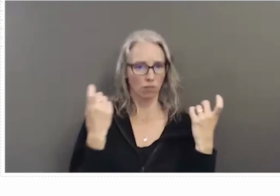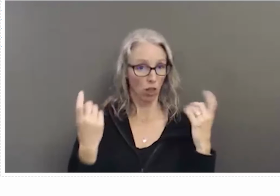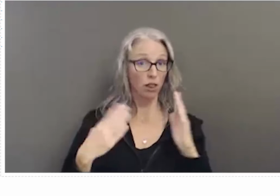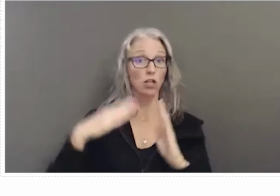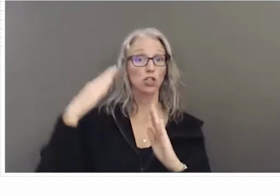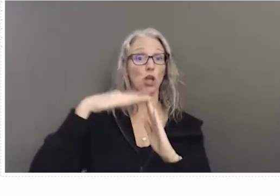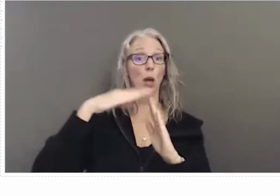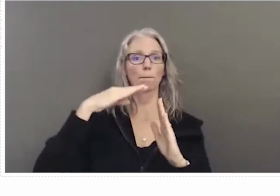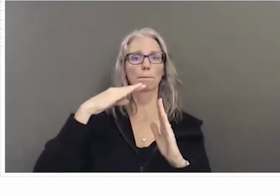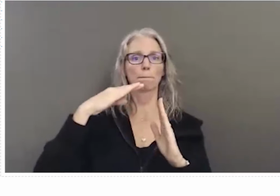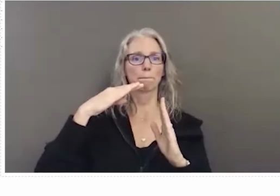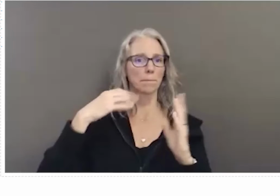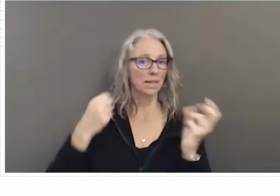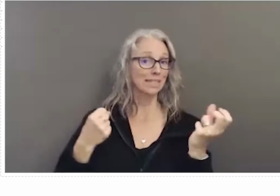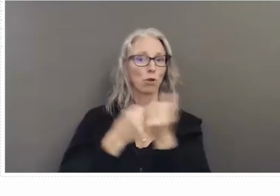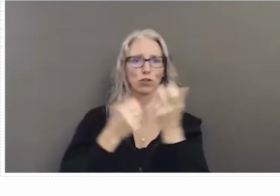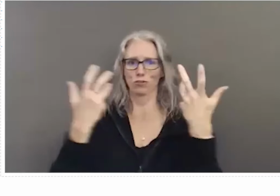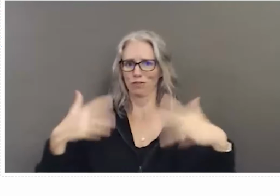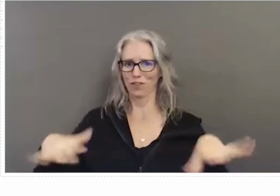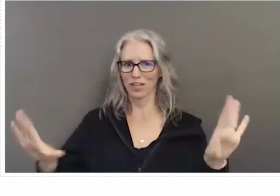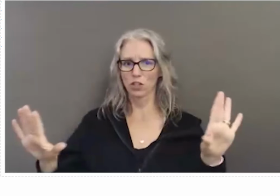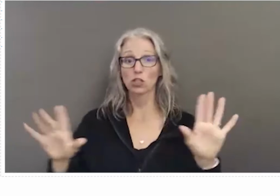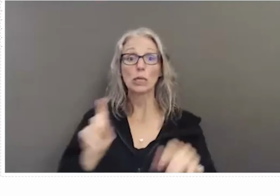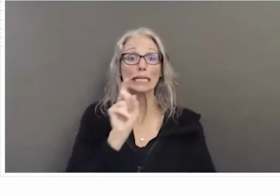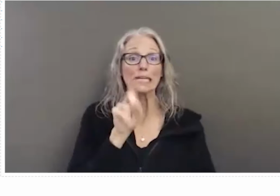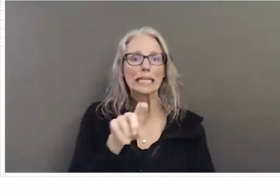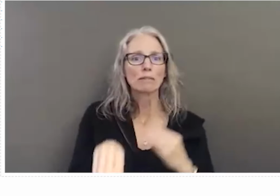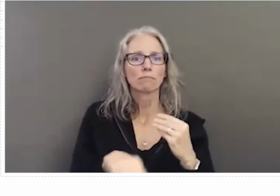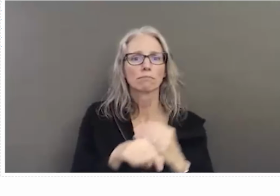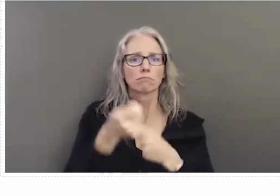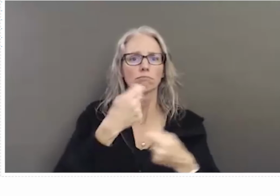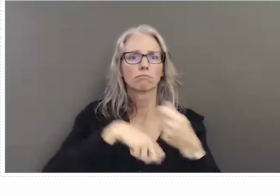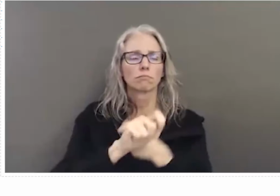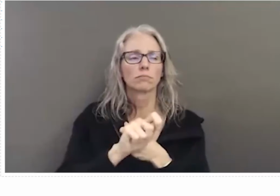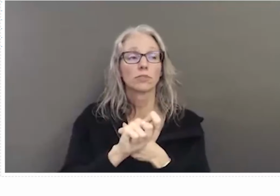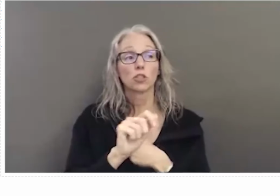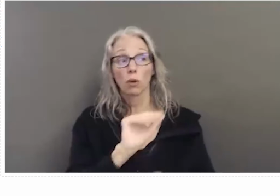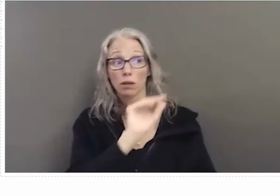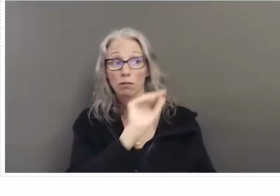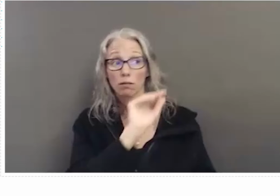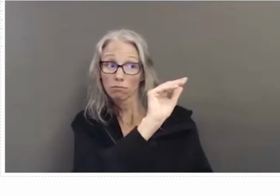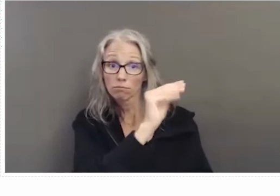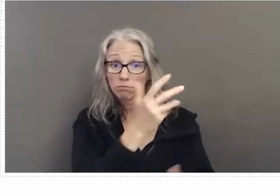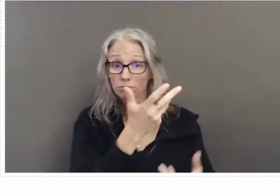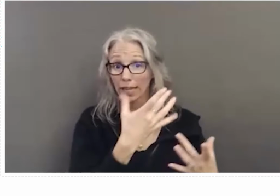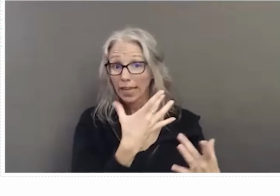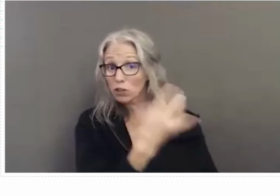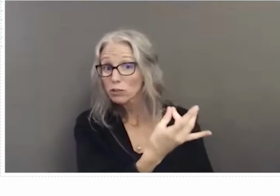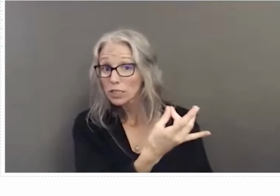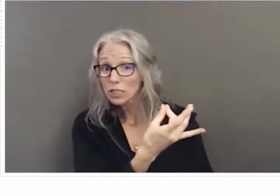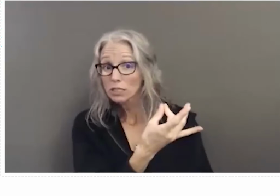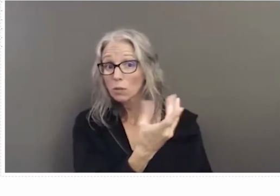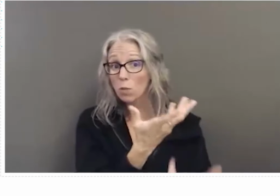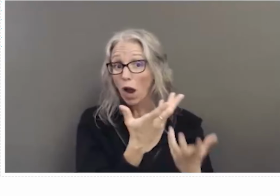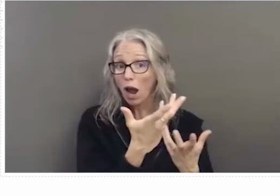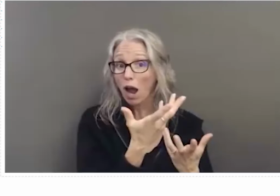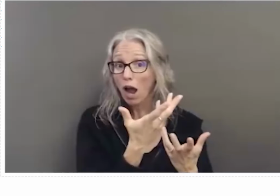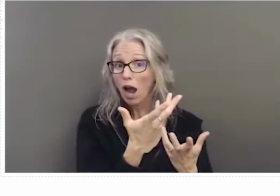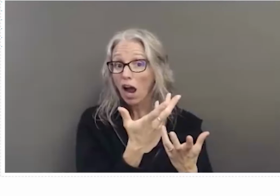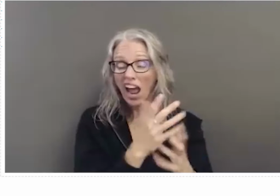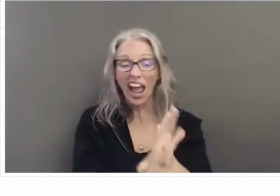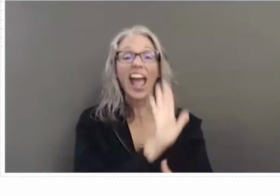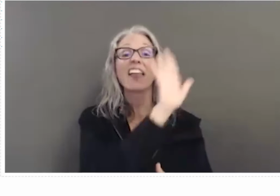say, this is what we're looking for. Are you interested? And they've basically, I guess, almost quadrupled their